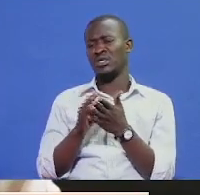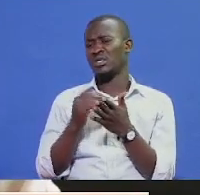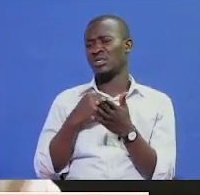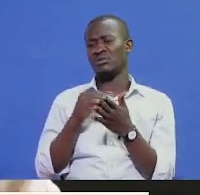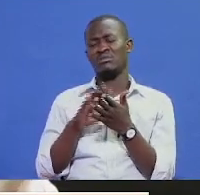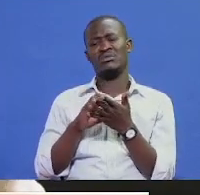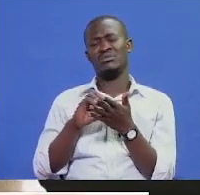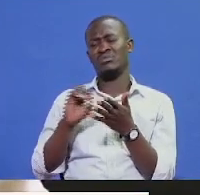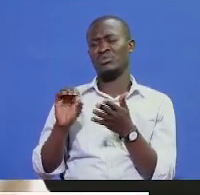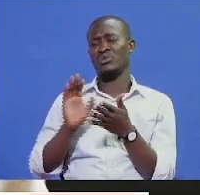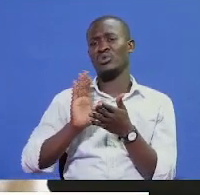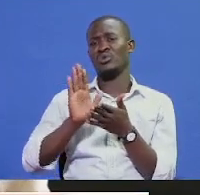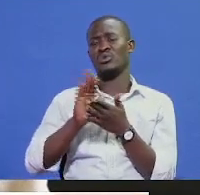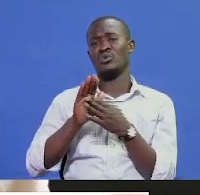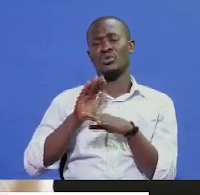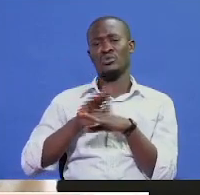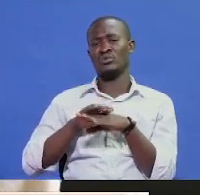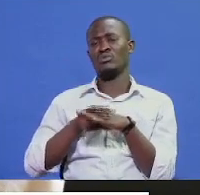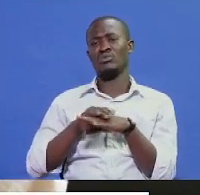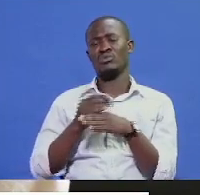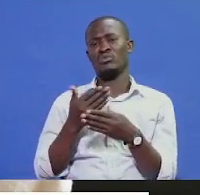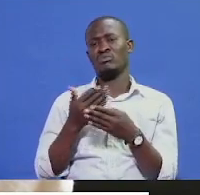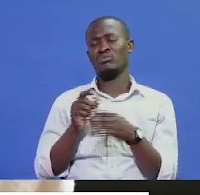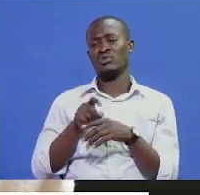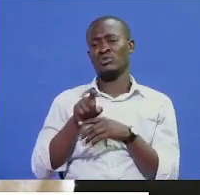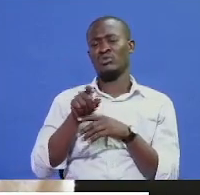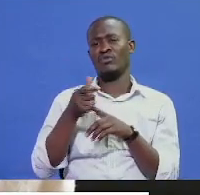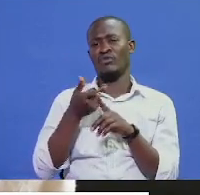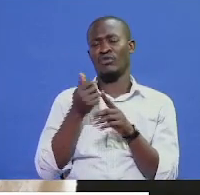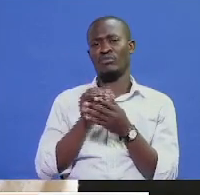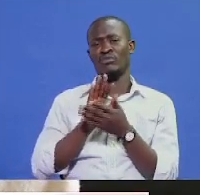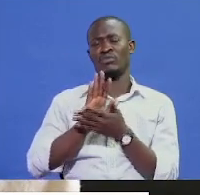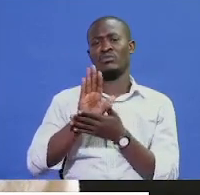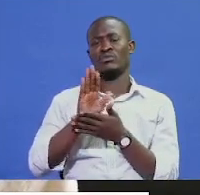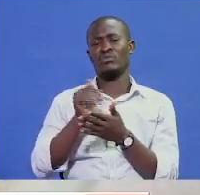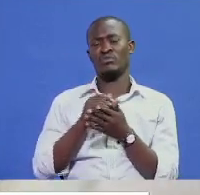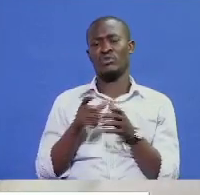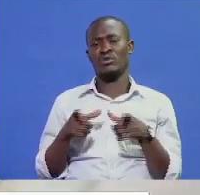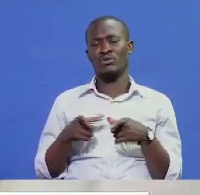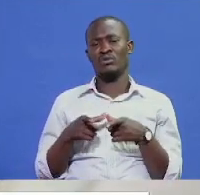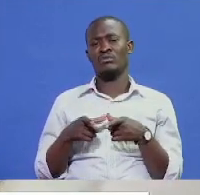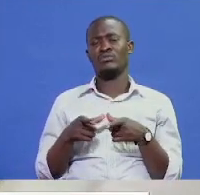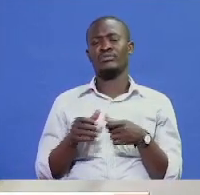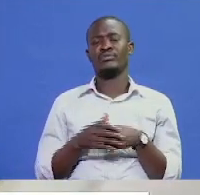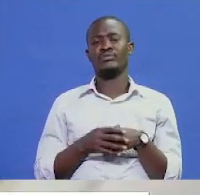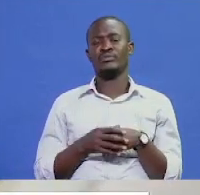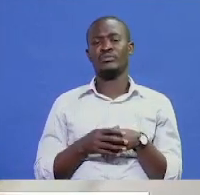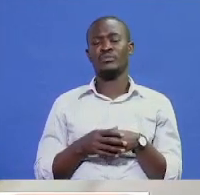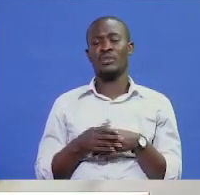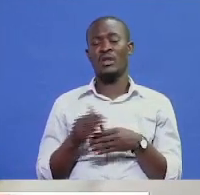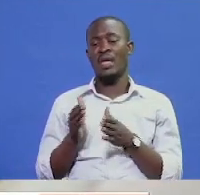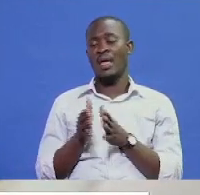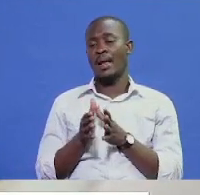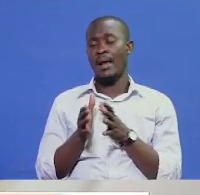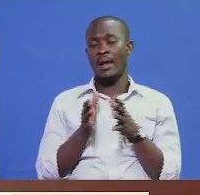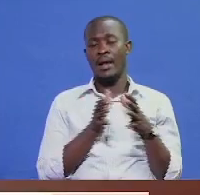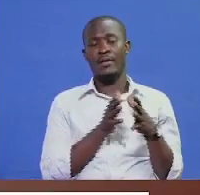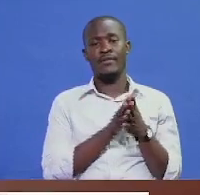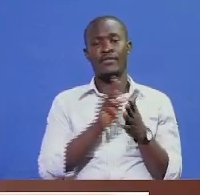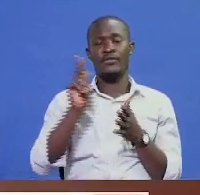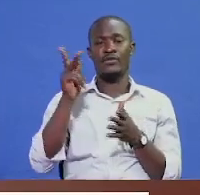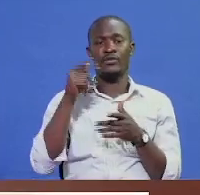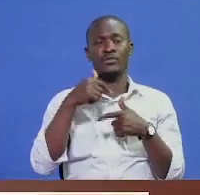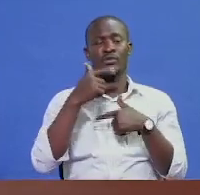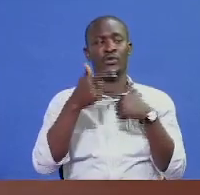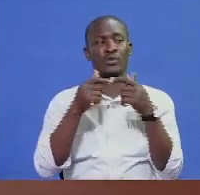remove your good bacteria from your vaginal canal. Kando na Kenya, wameweza